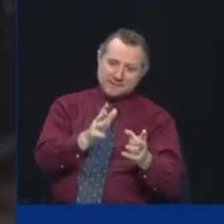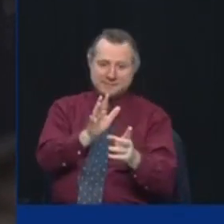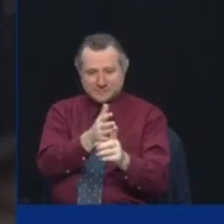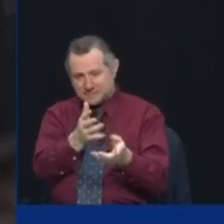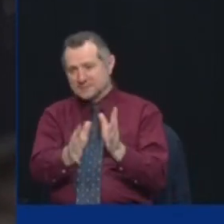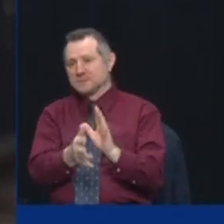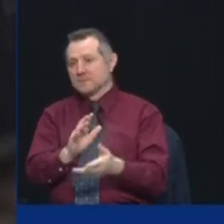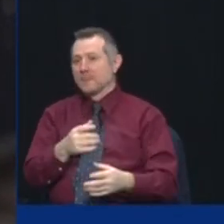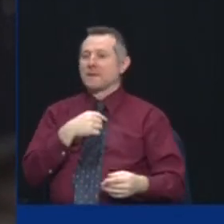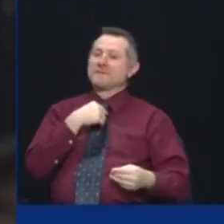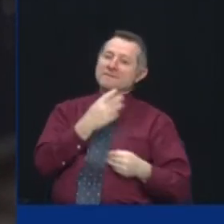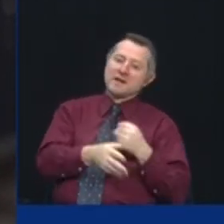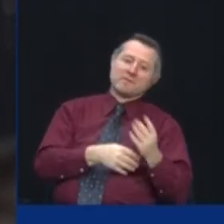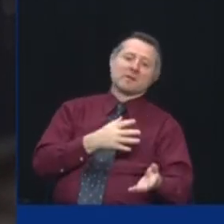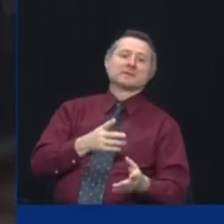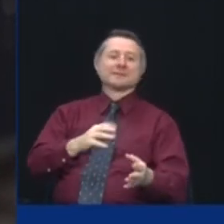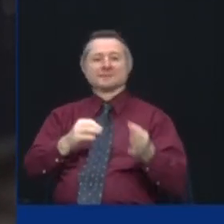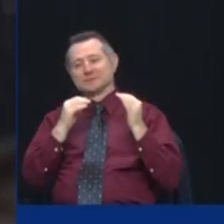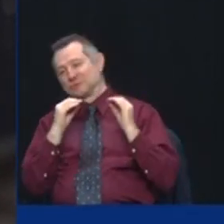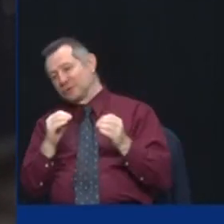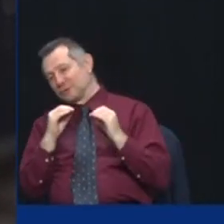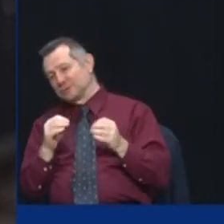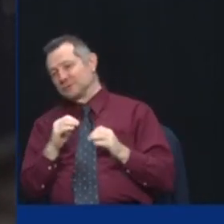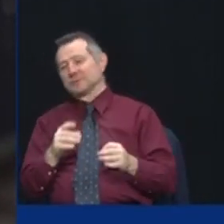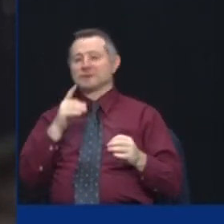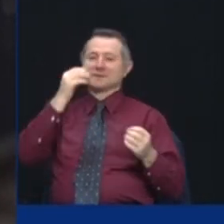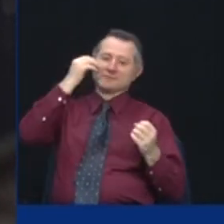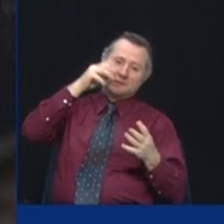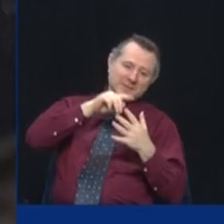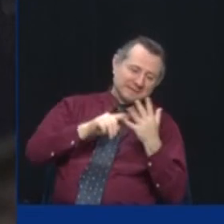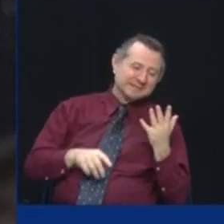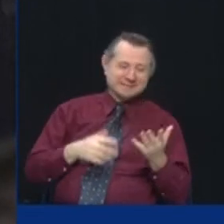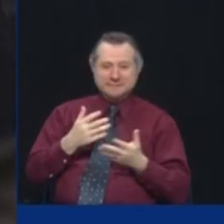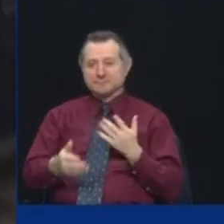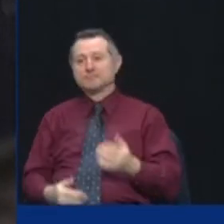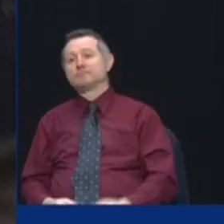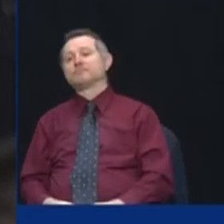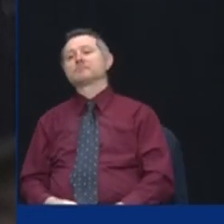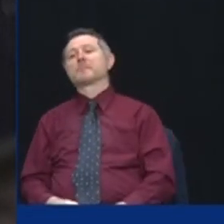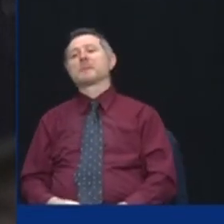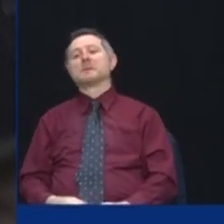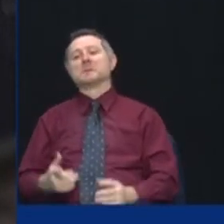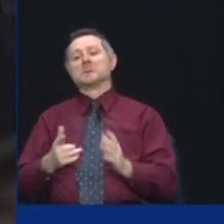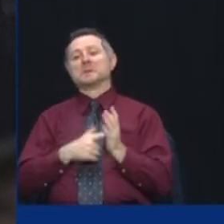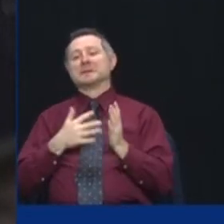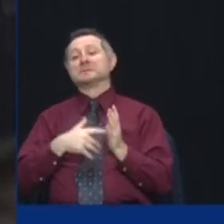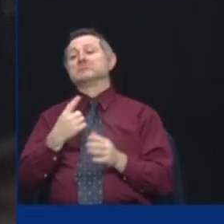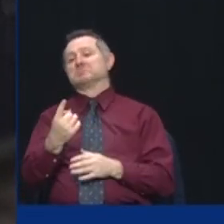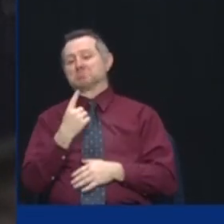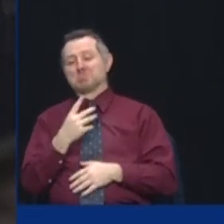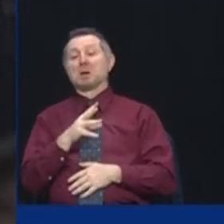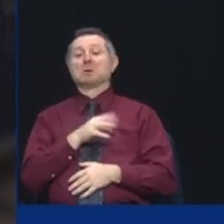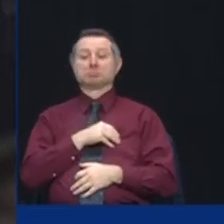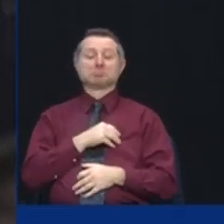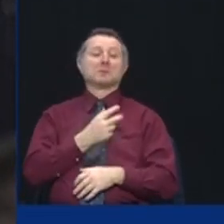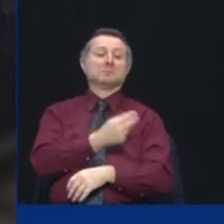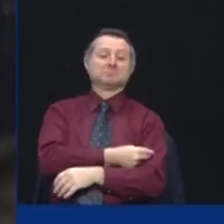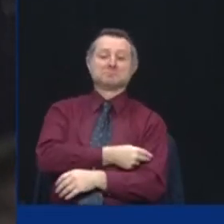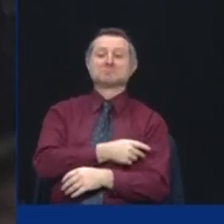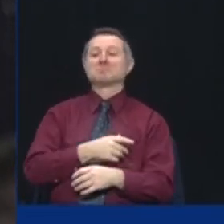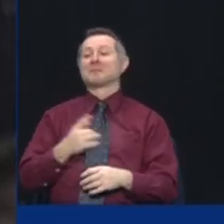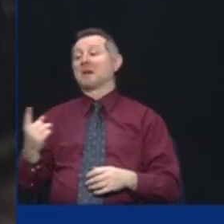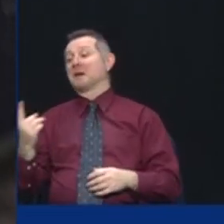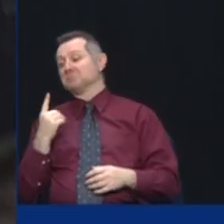provide education, and as time passes, we get one or two more, every few days.